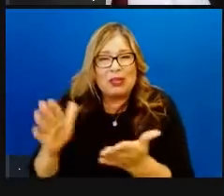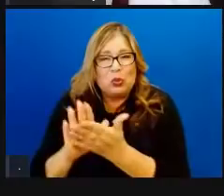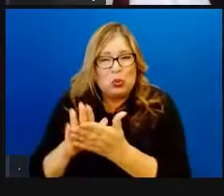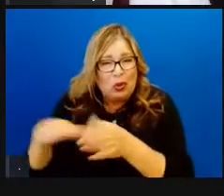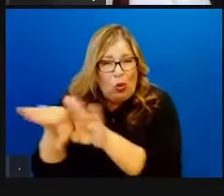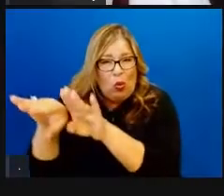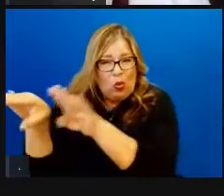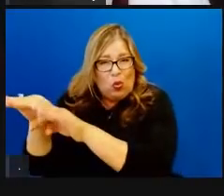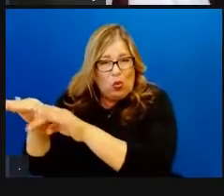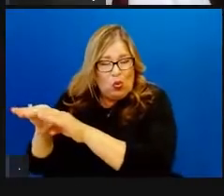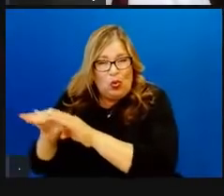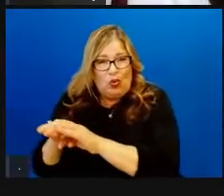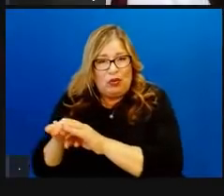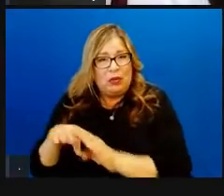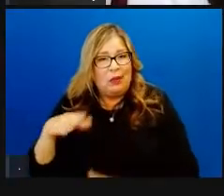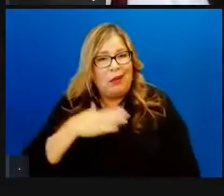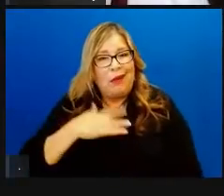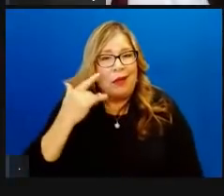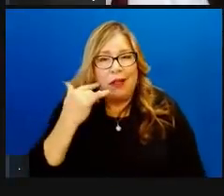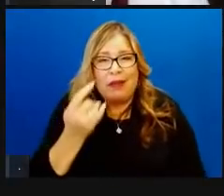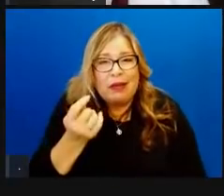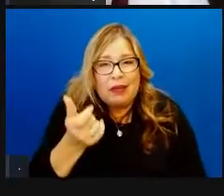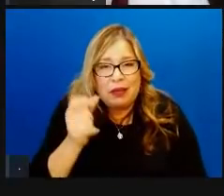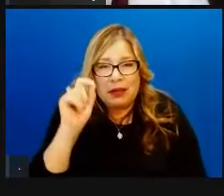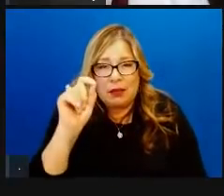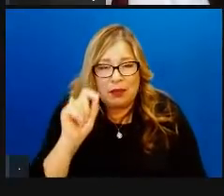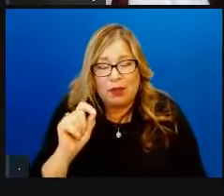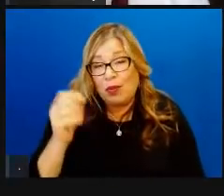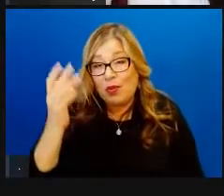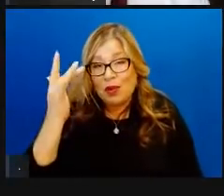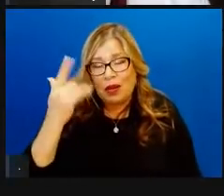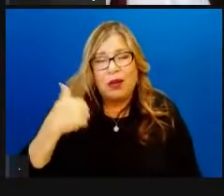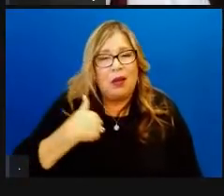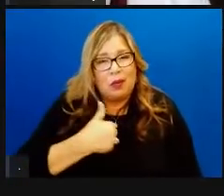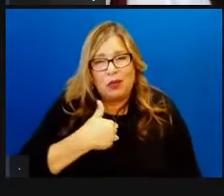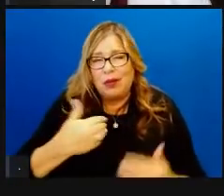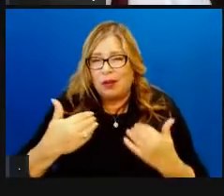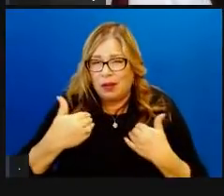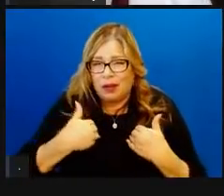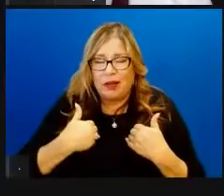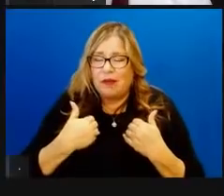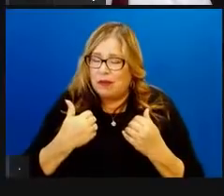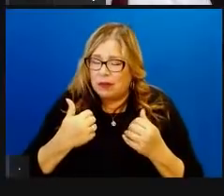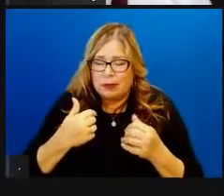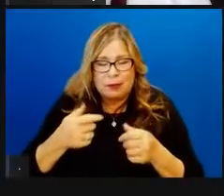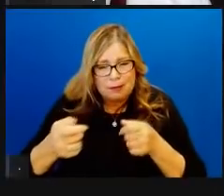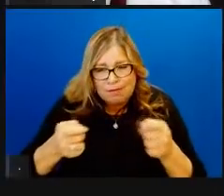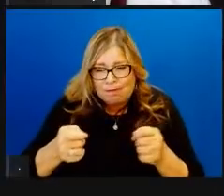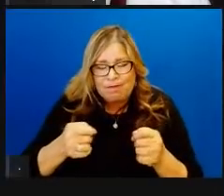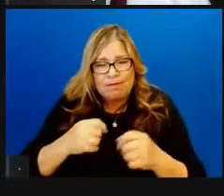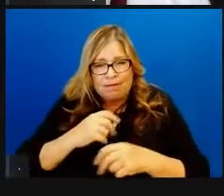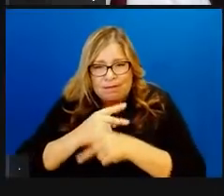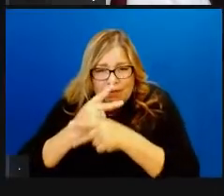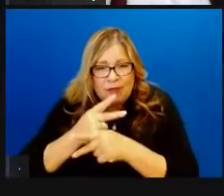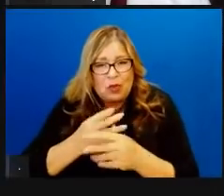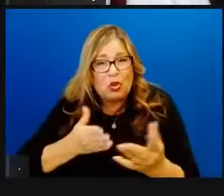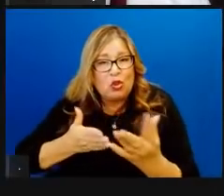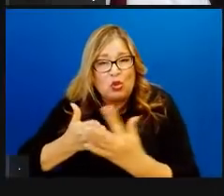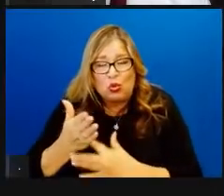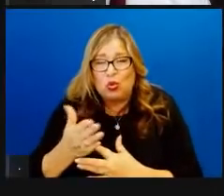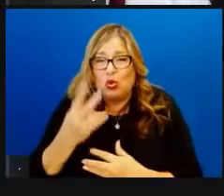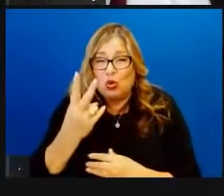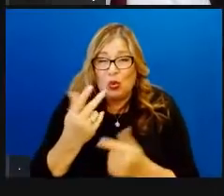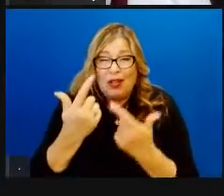and supported the schools through two really large surges this year.